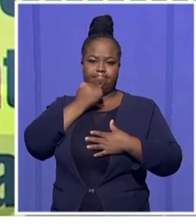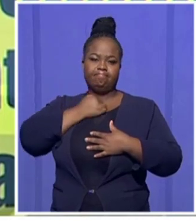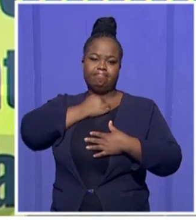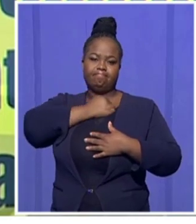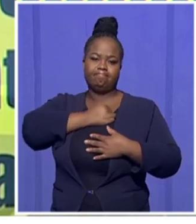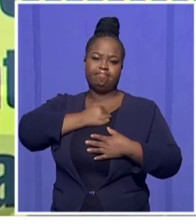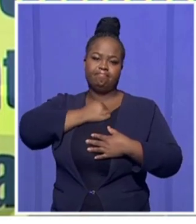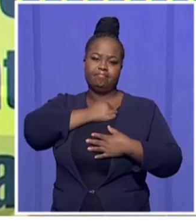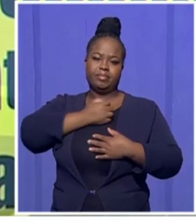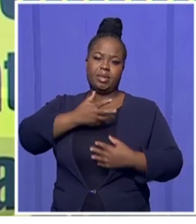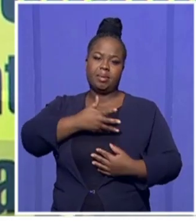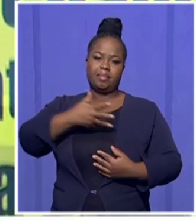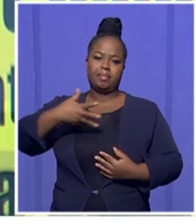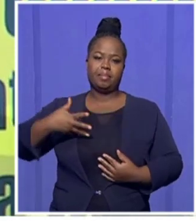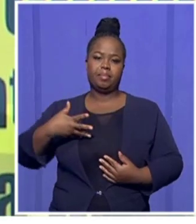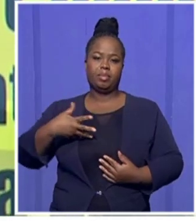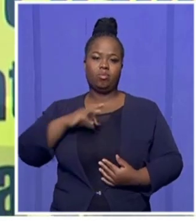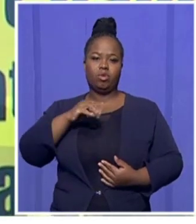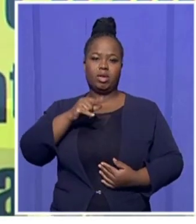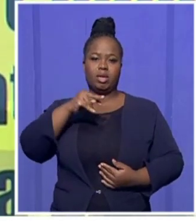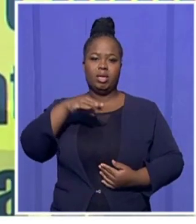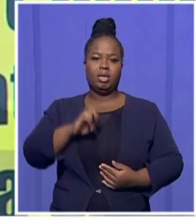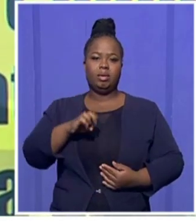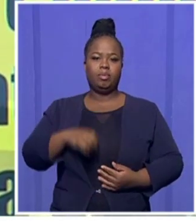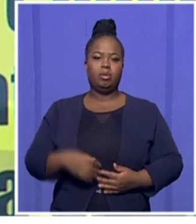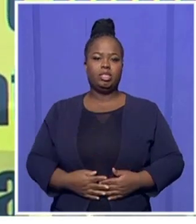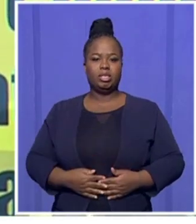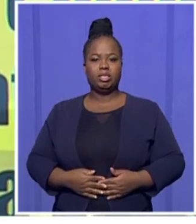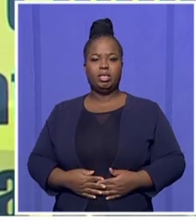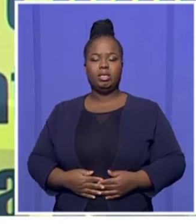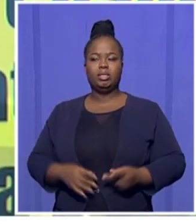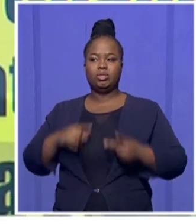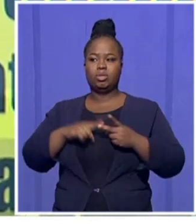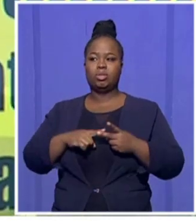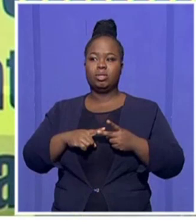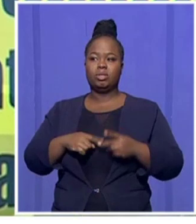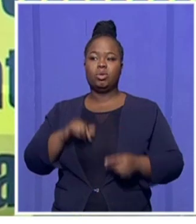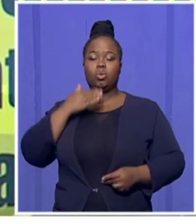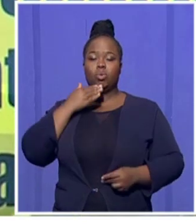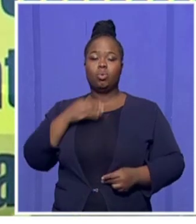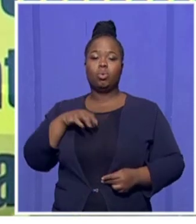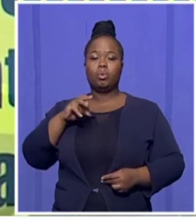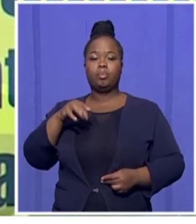to Mama Mashatile Moerane, the mother of Comrade Mpho,